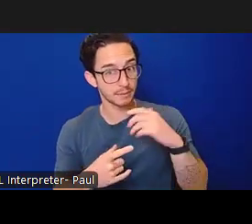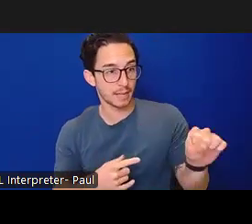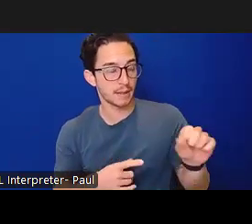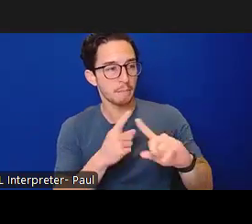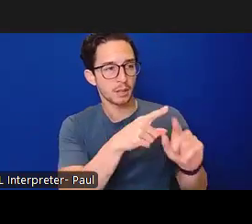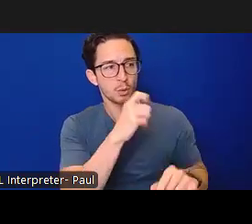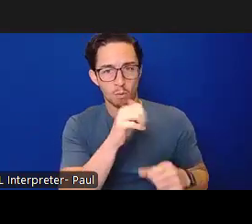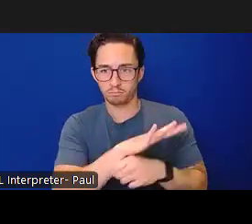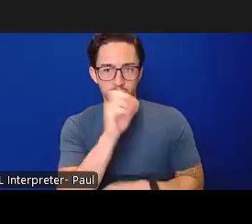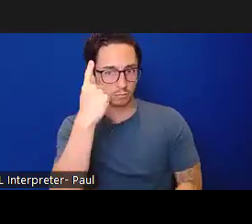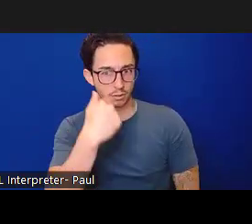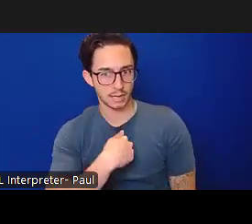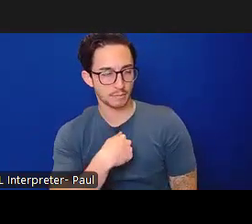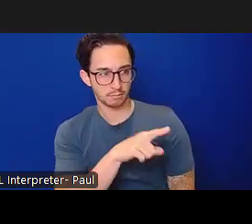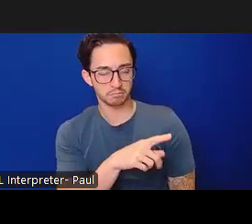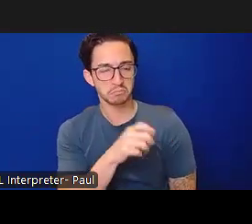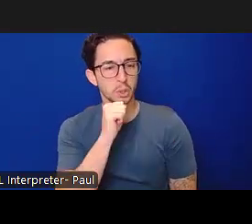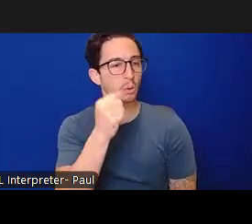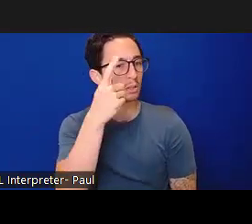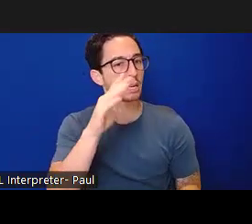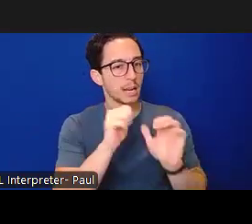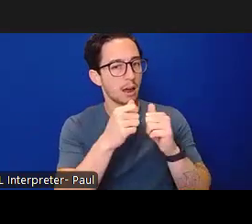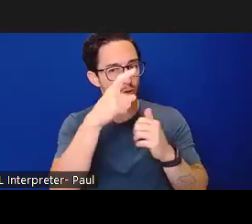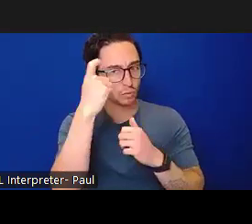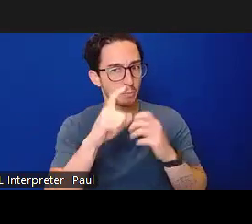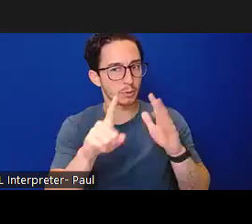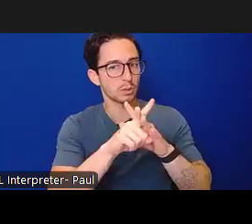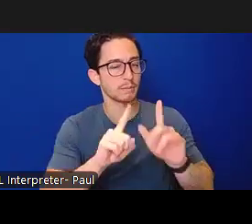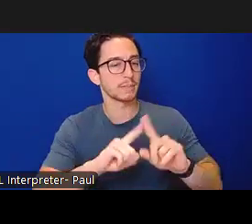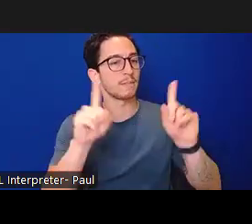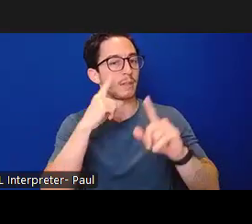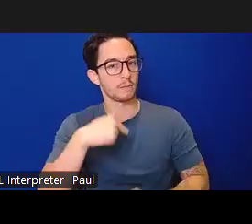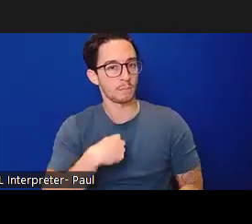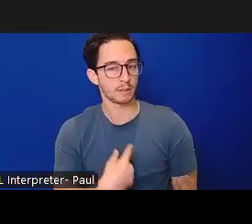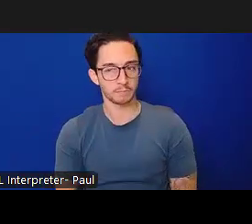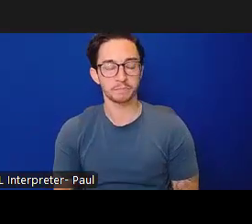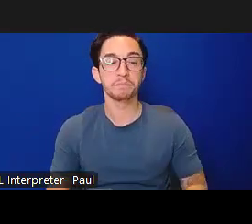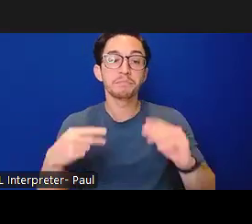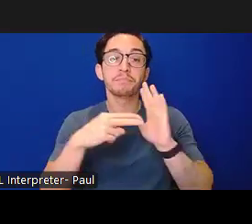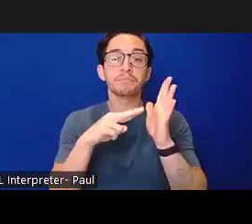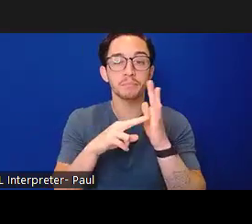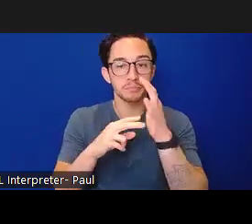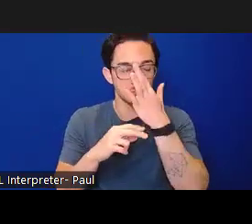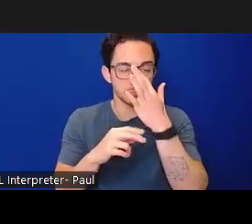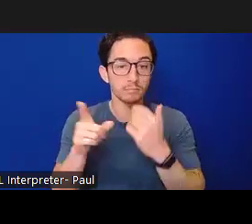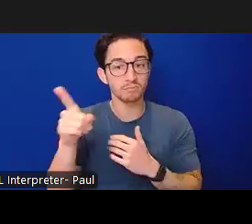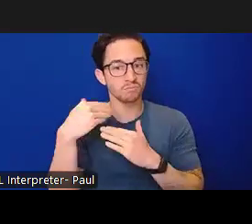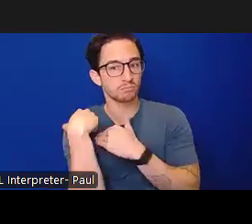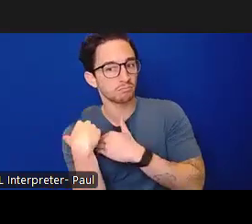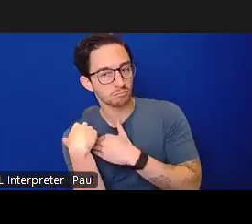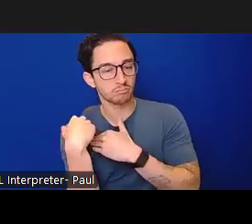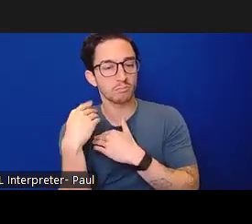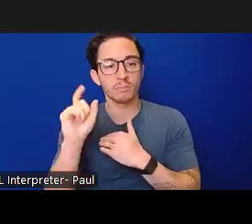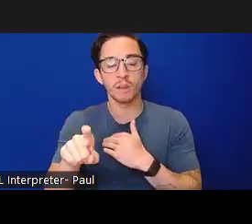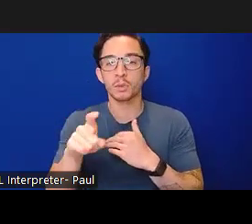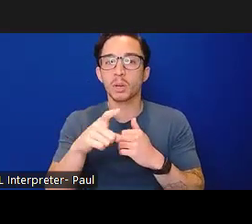me. You don't understand how trauma shows up differently for me, which leaves them with the burden of having to